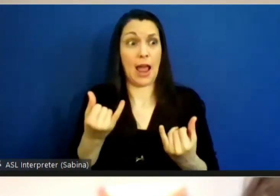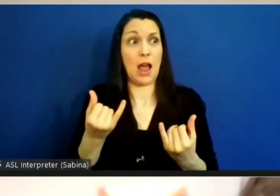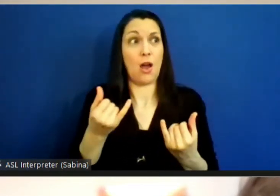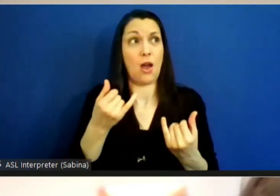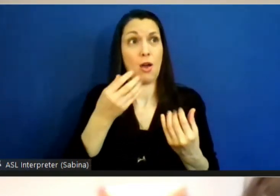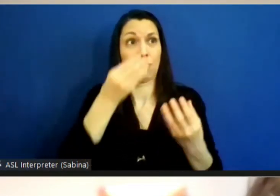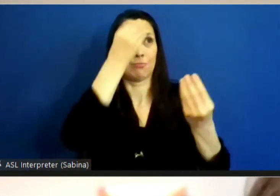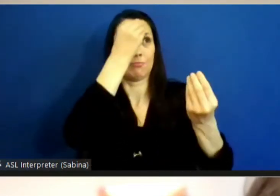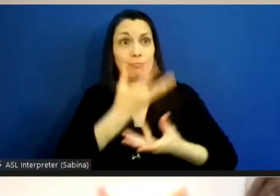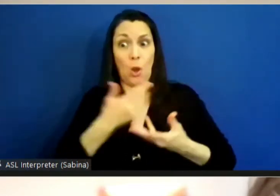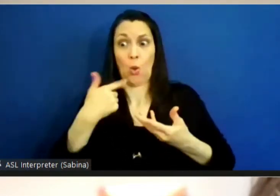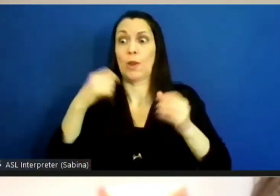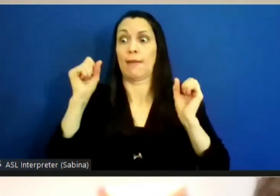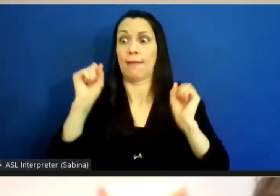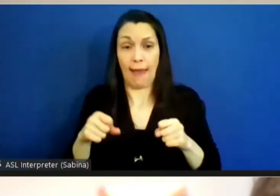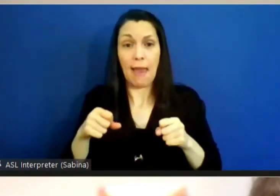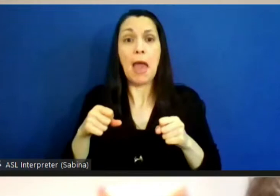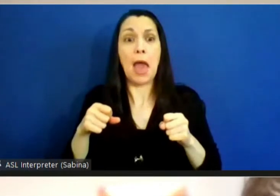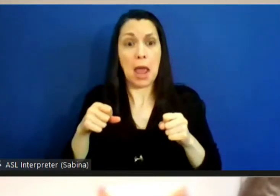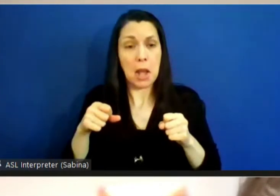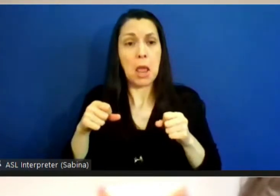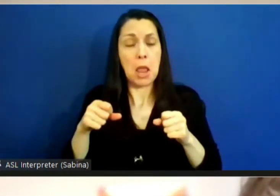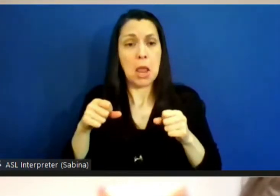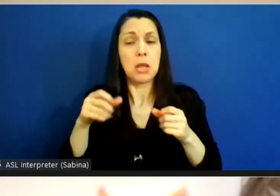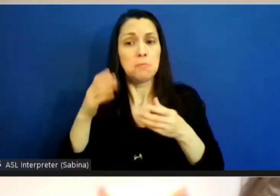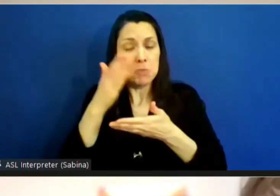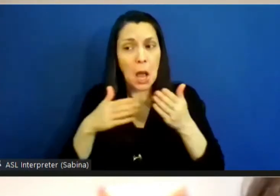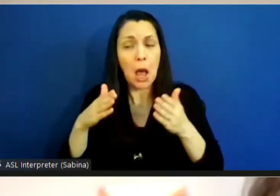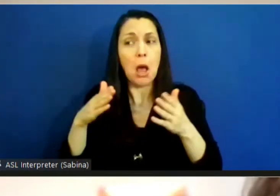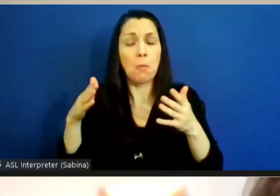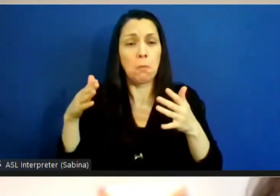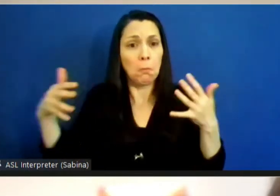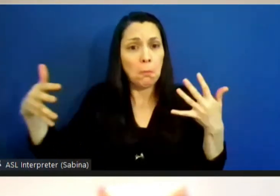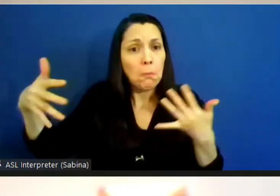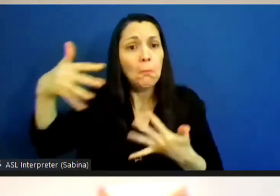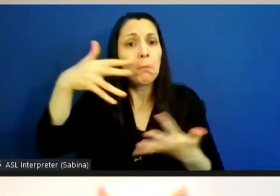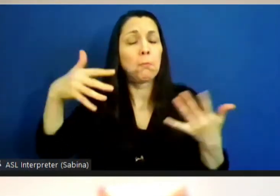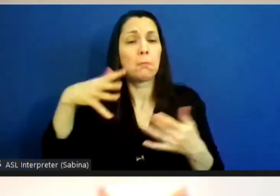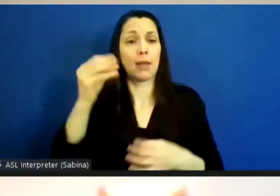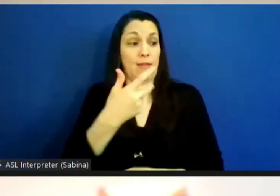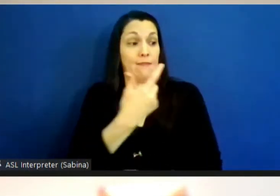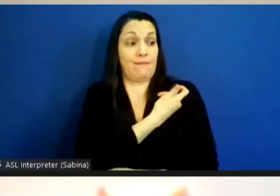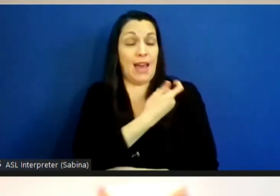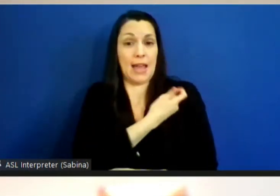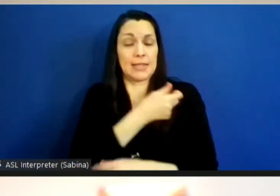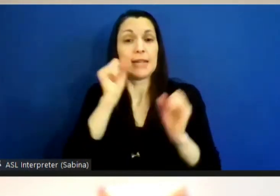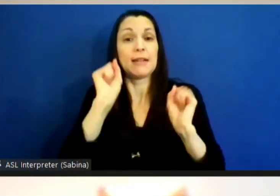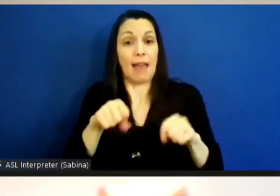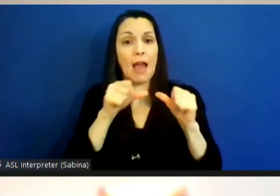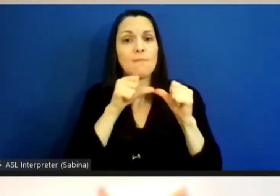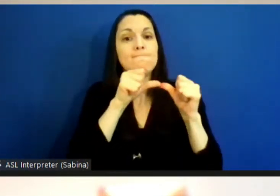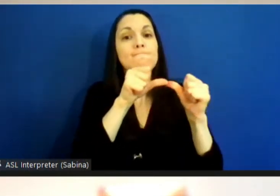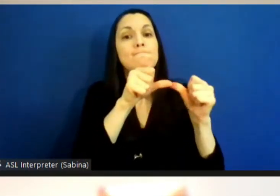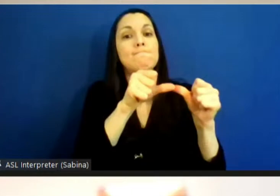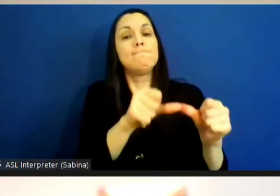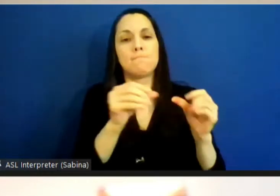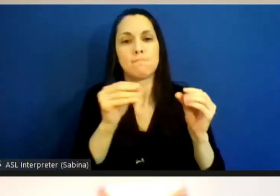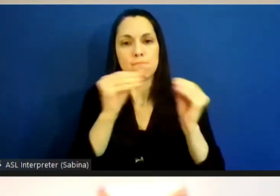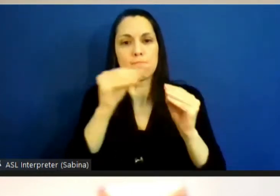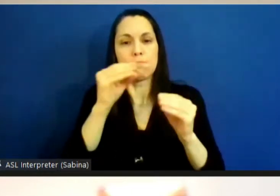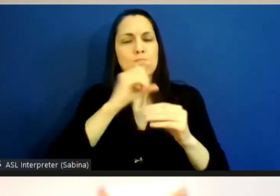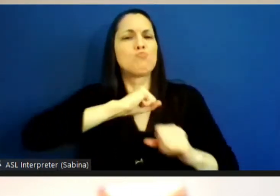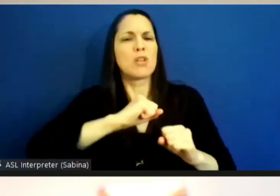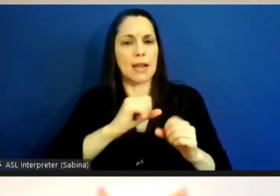and finding that the vaccines are lasting more than 6 months is, we're discovering this as we